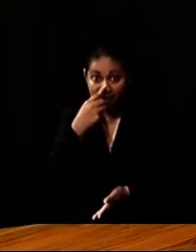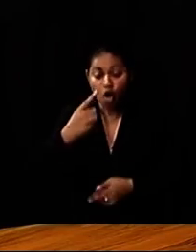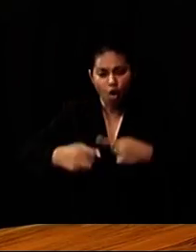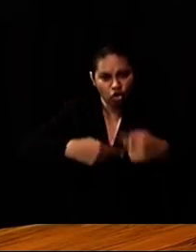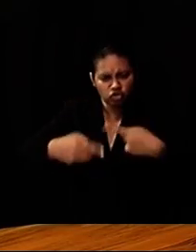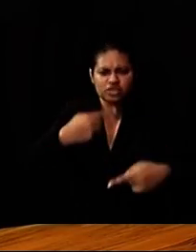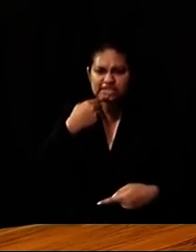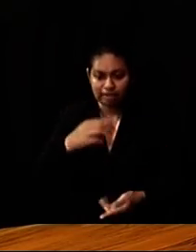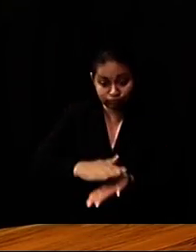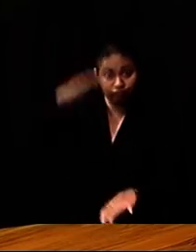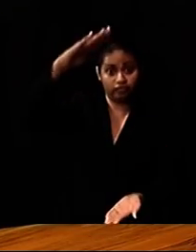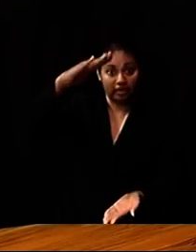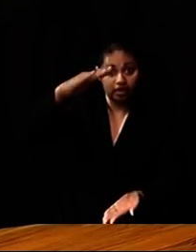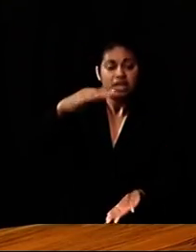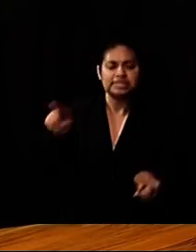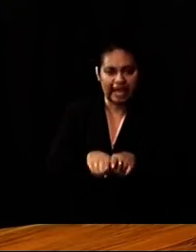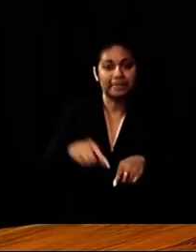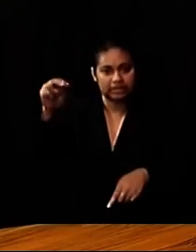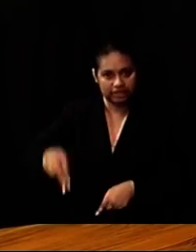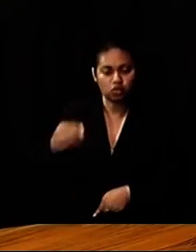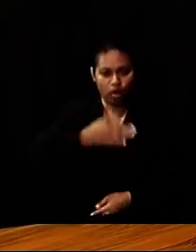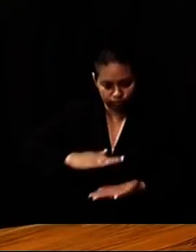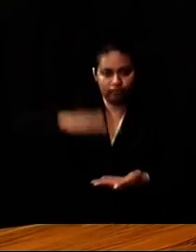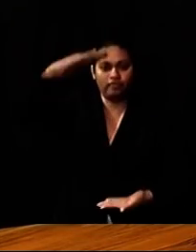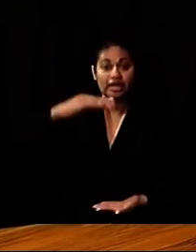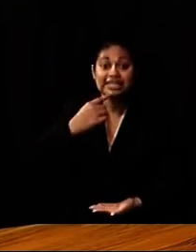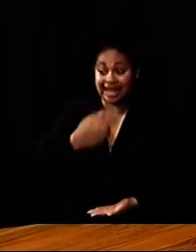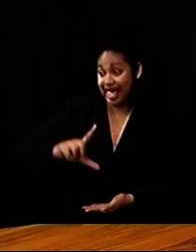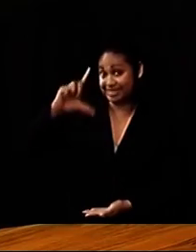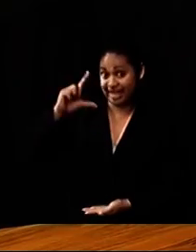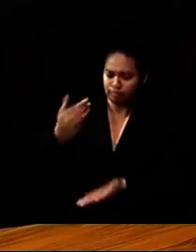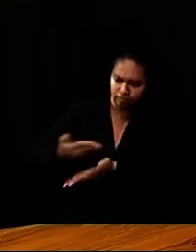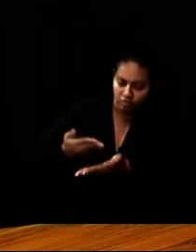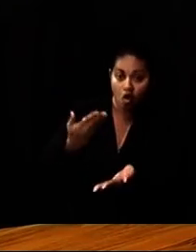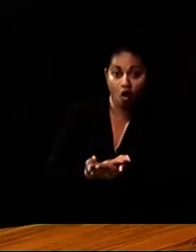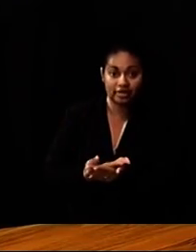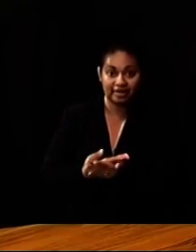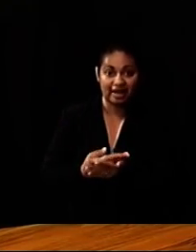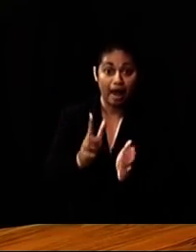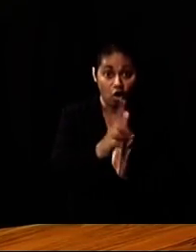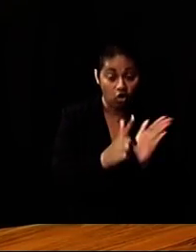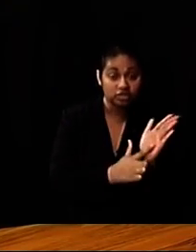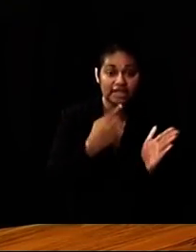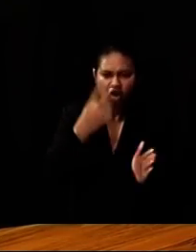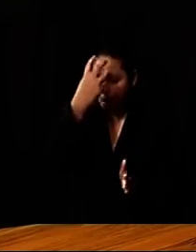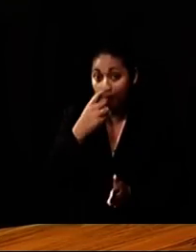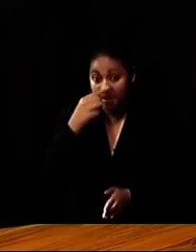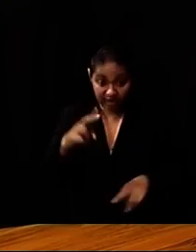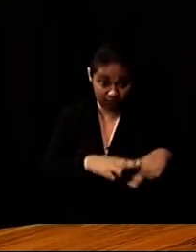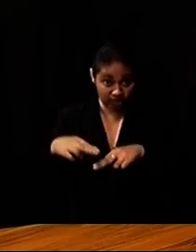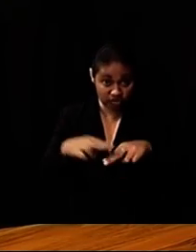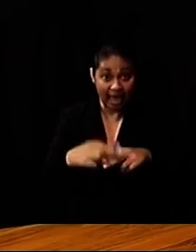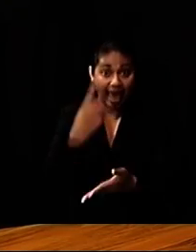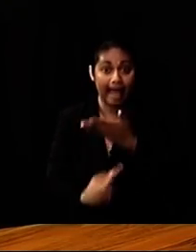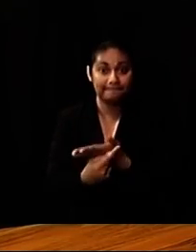people continues to increase, so do their needs. Yesterday, a consultation on the draft policy framework on the elderly in